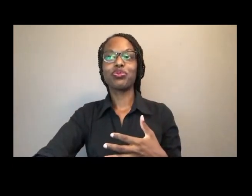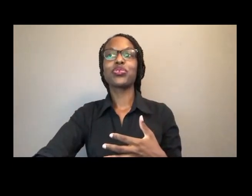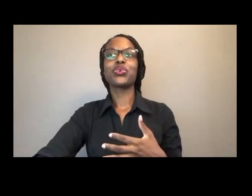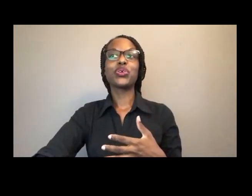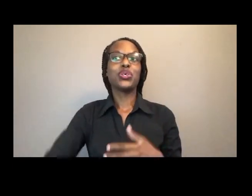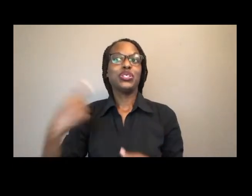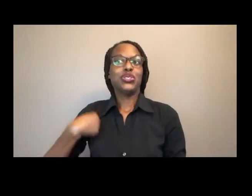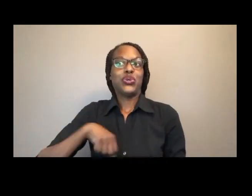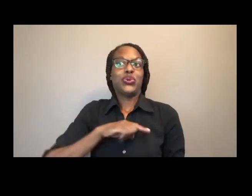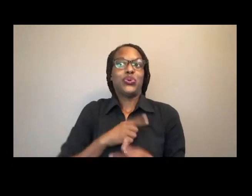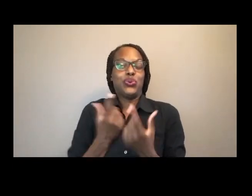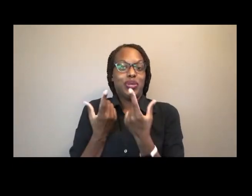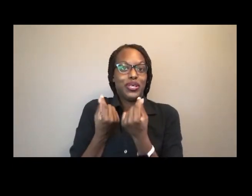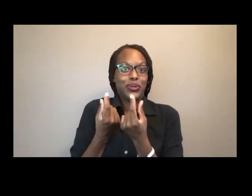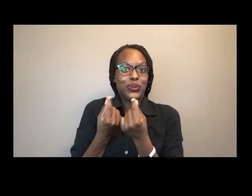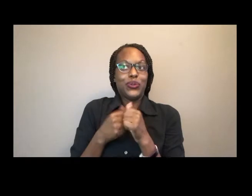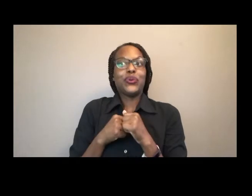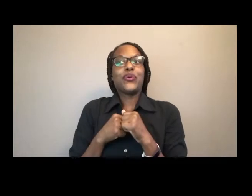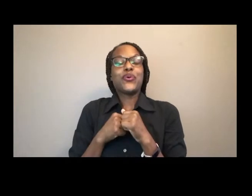that we